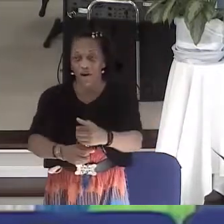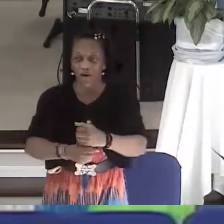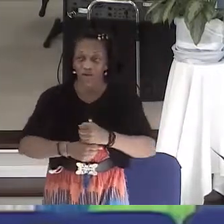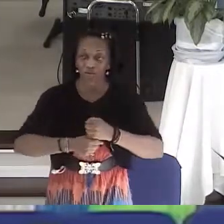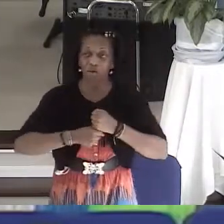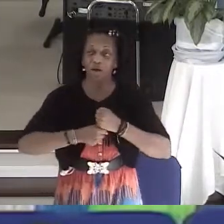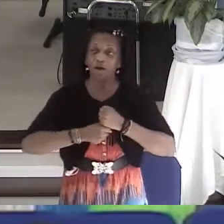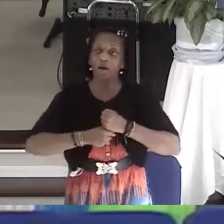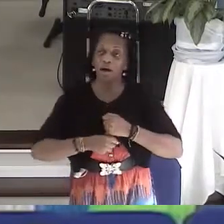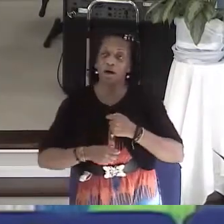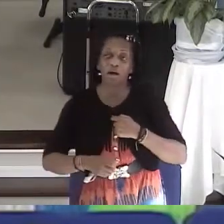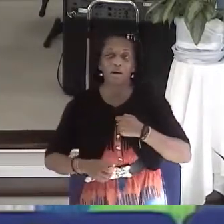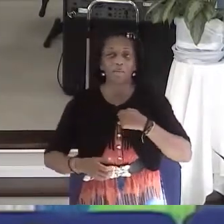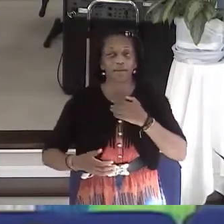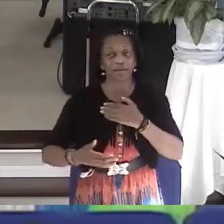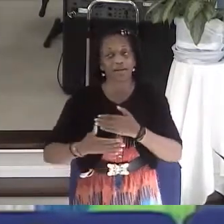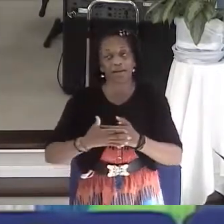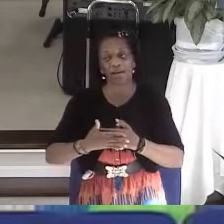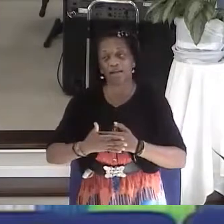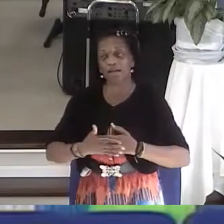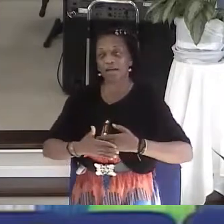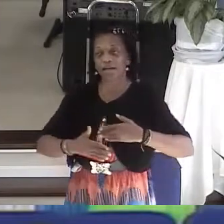nearer. Draw me